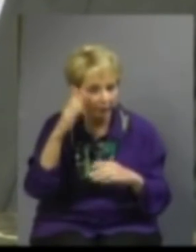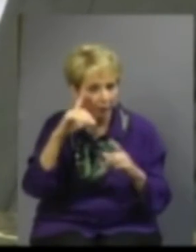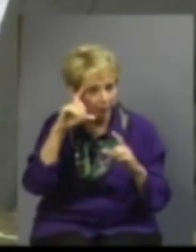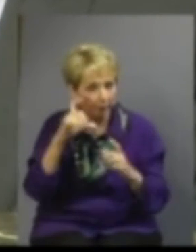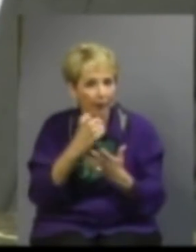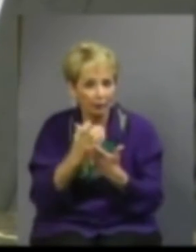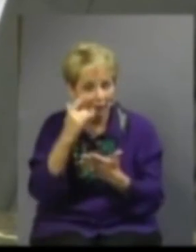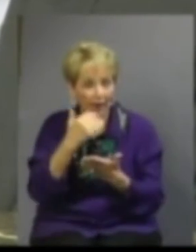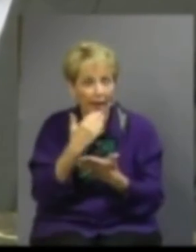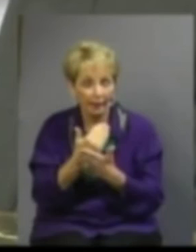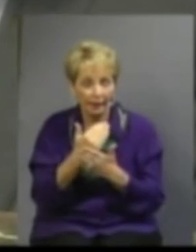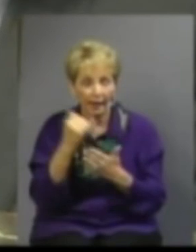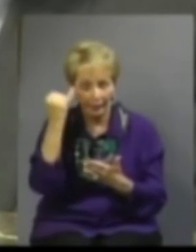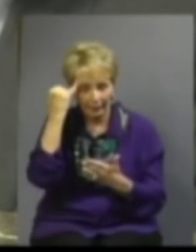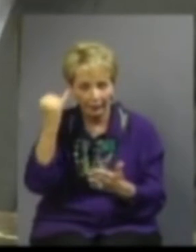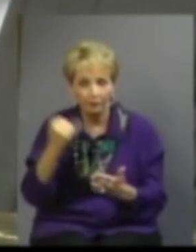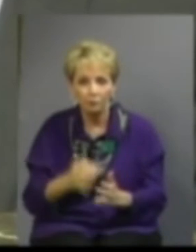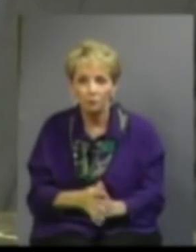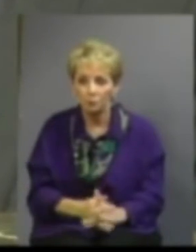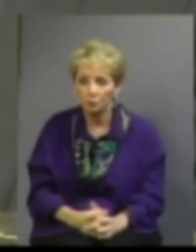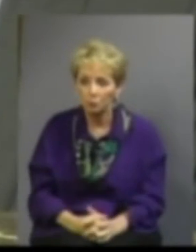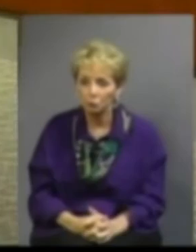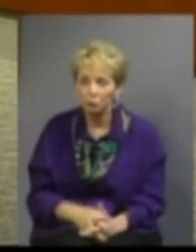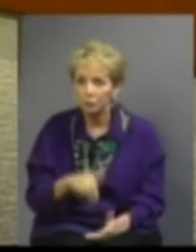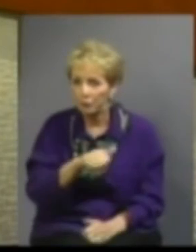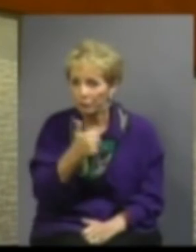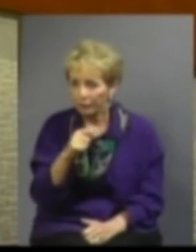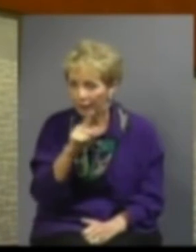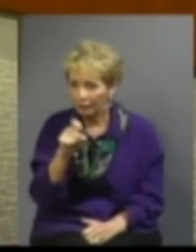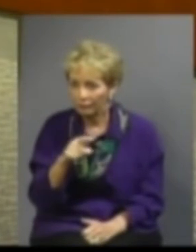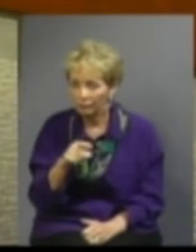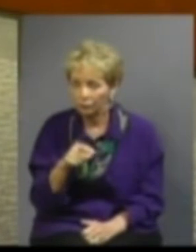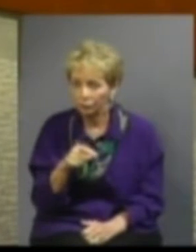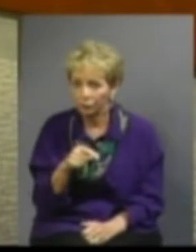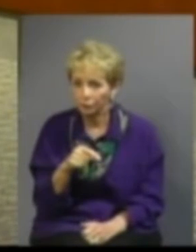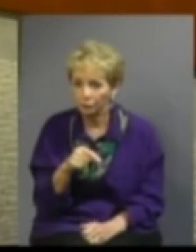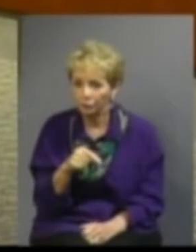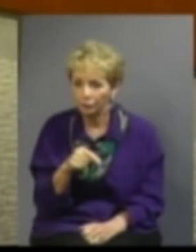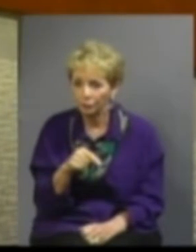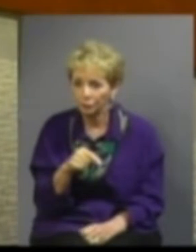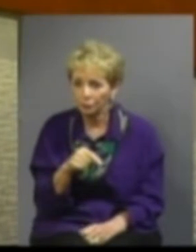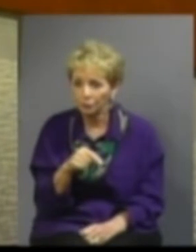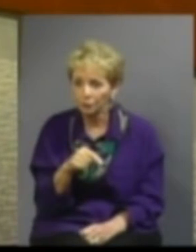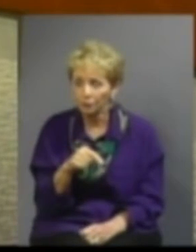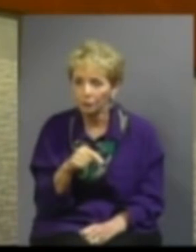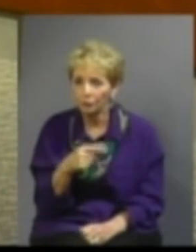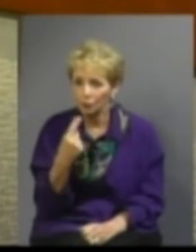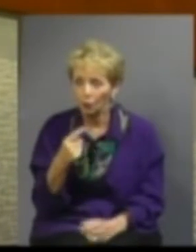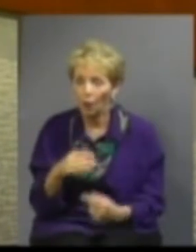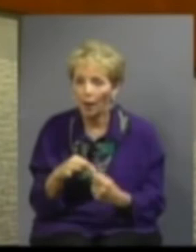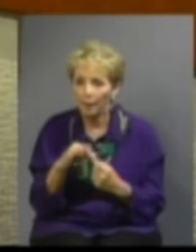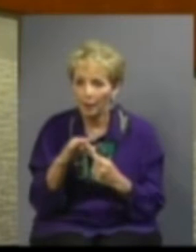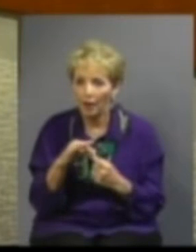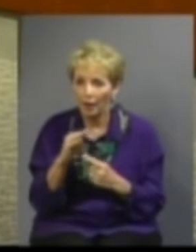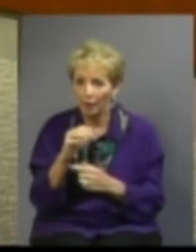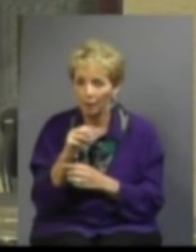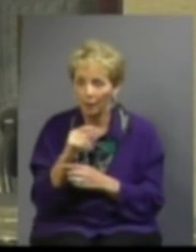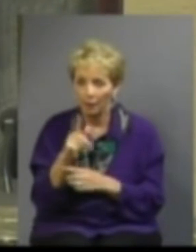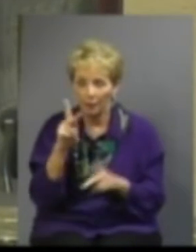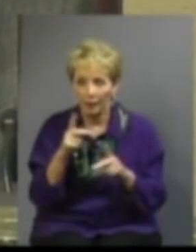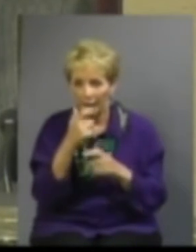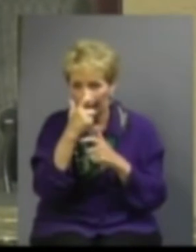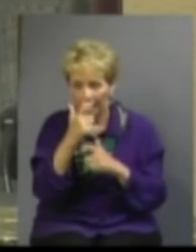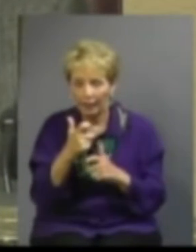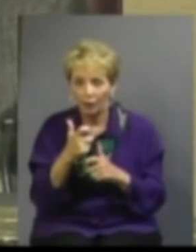I think that'd be an excellent idea. We can do that. The other question, I know there's one particular mammal that people are